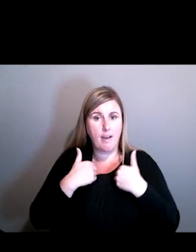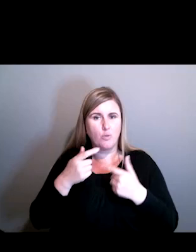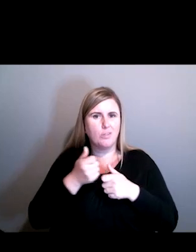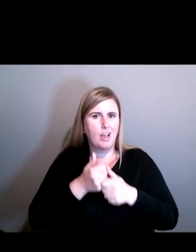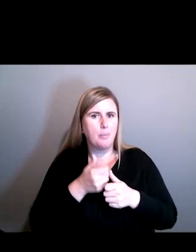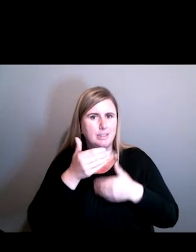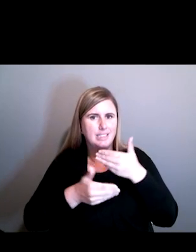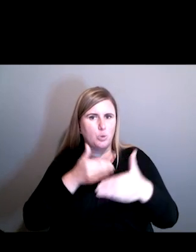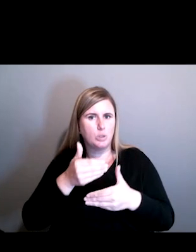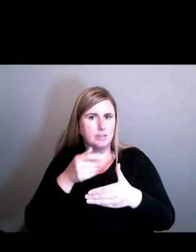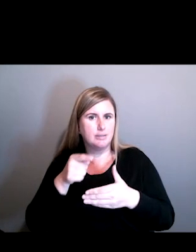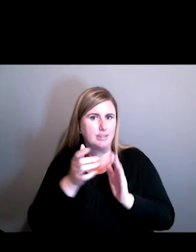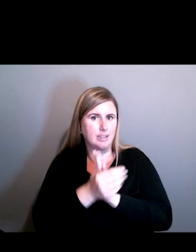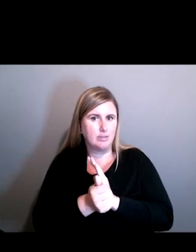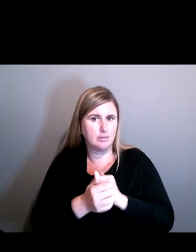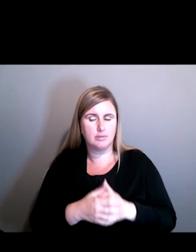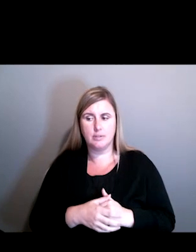these skills. And